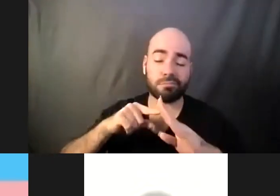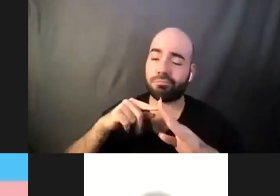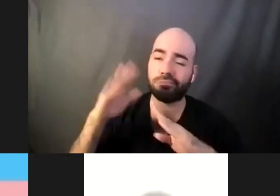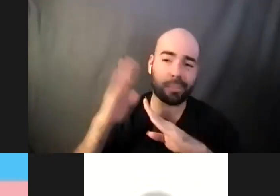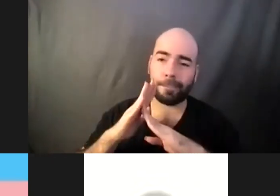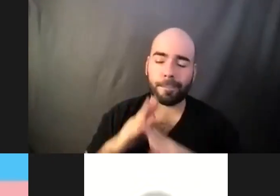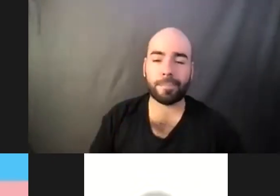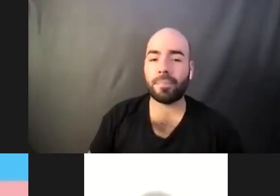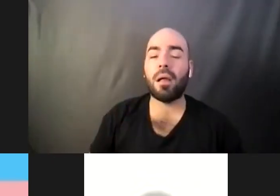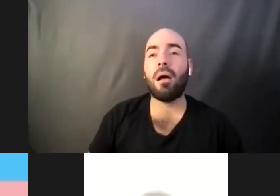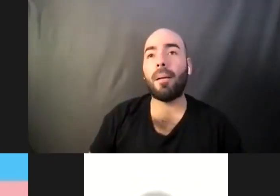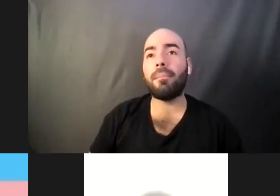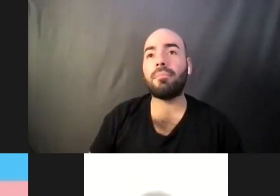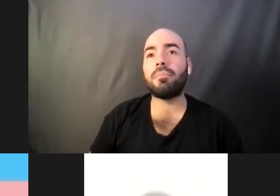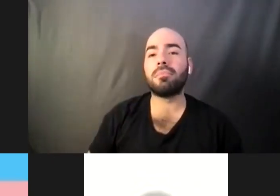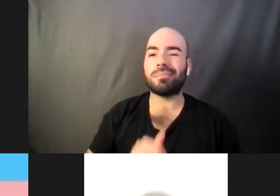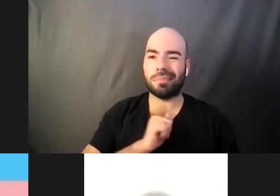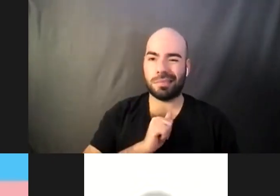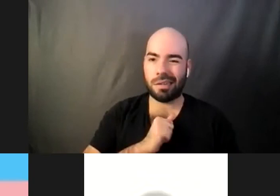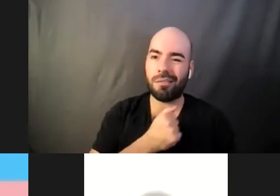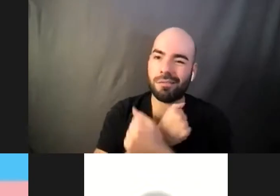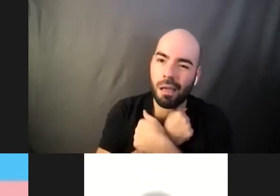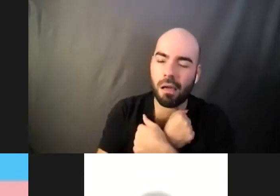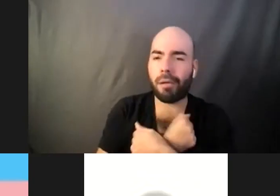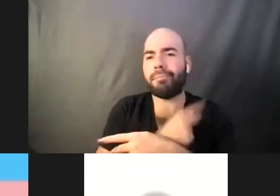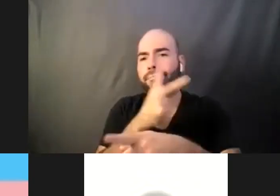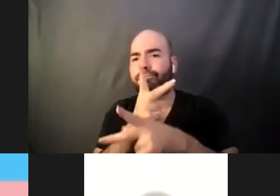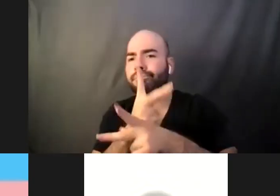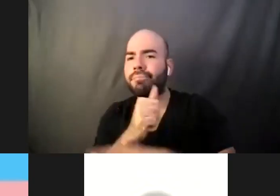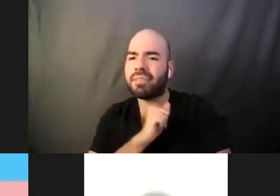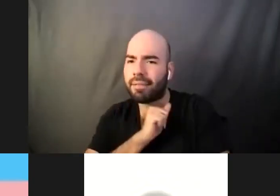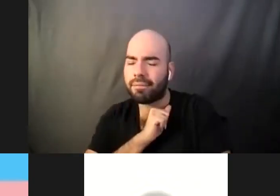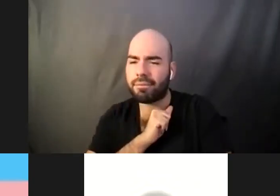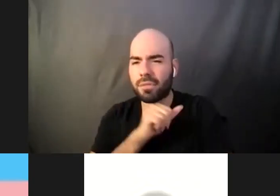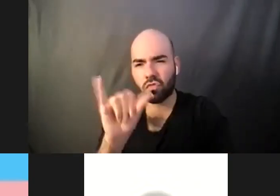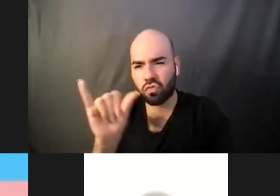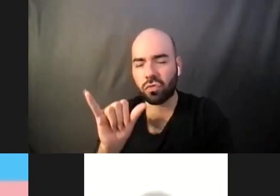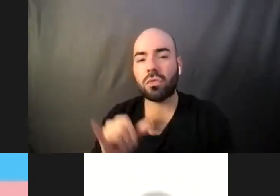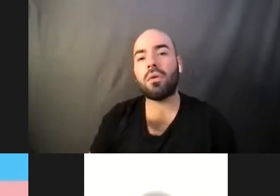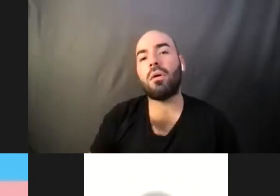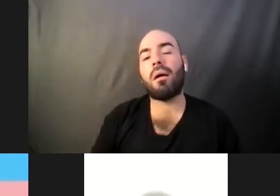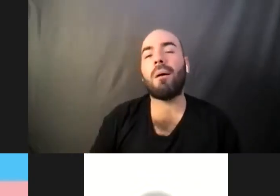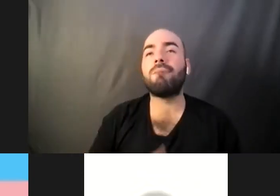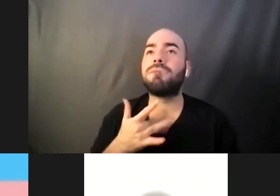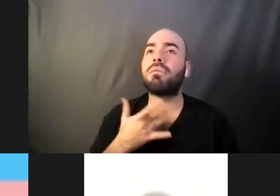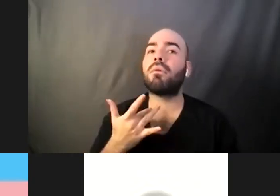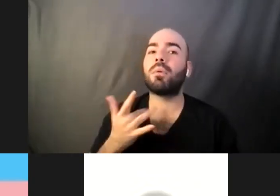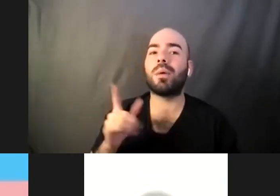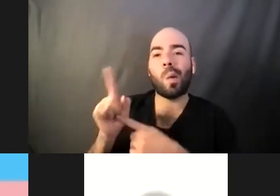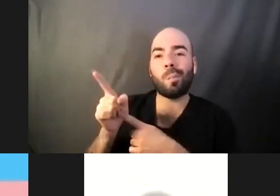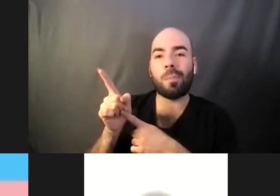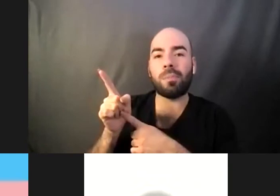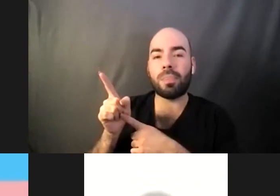know, that's self-love too, and self-care too, because of, you know, I feel like those moments are moments of rejuvenation. Well,